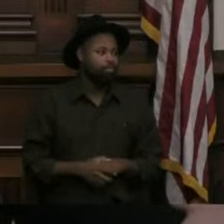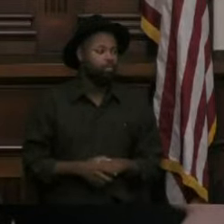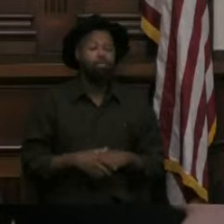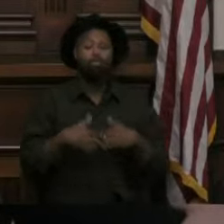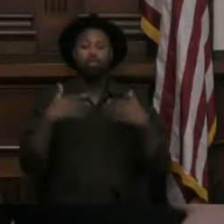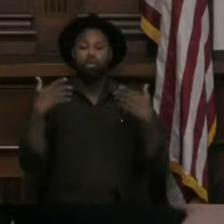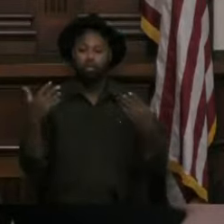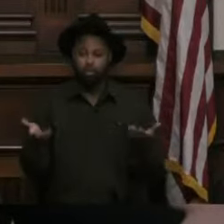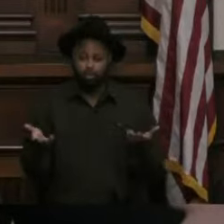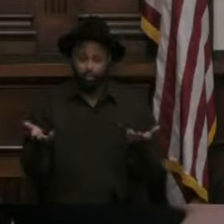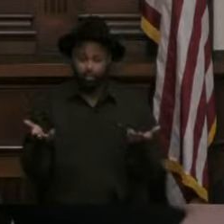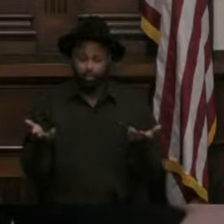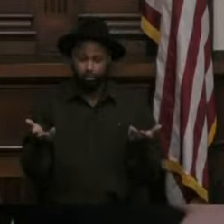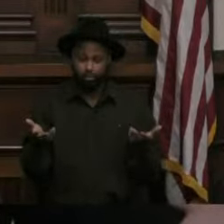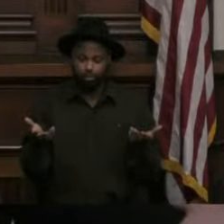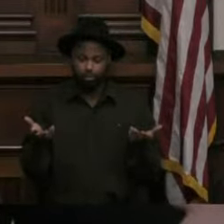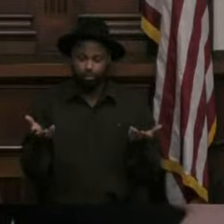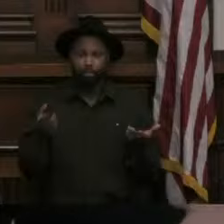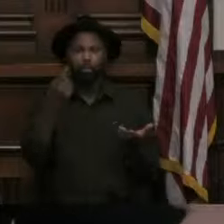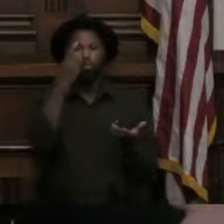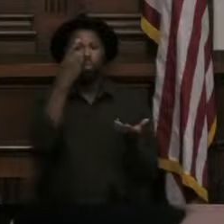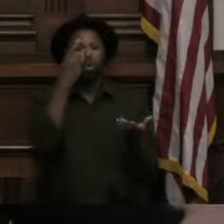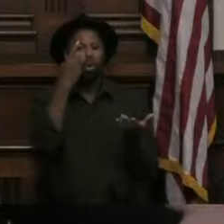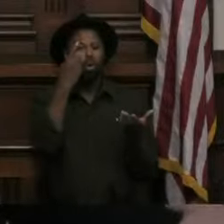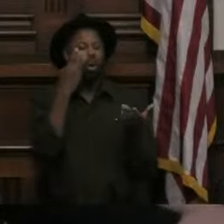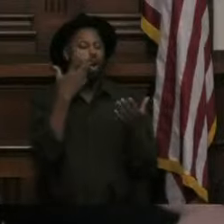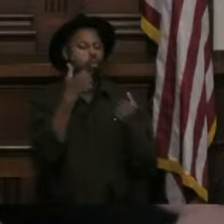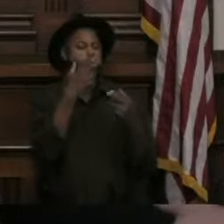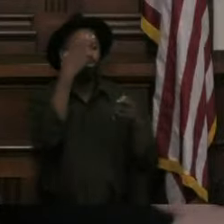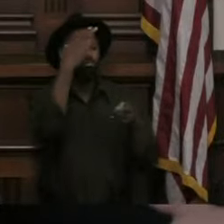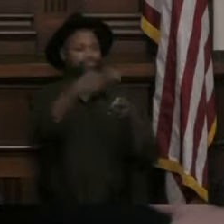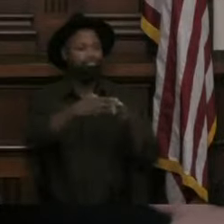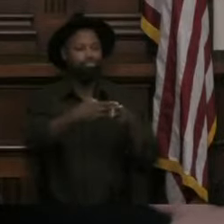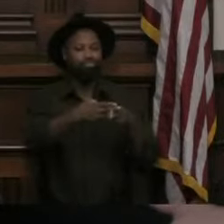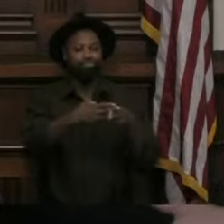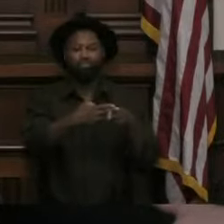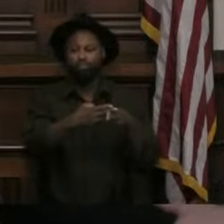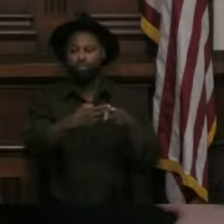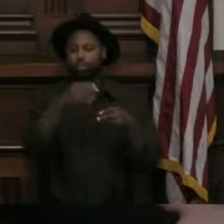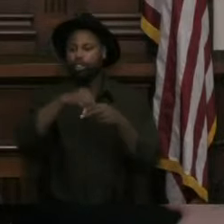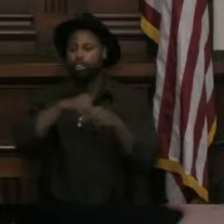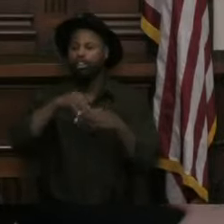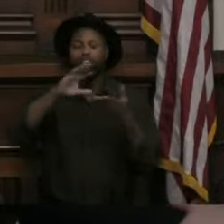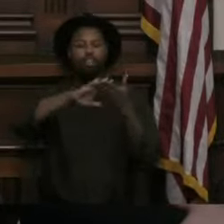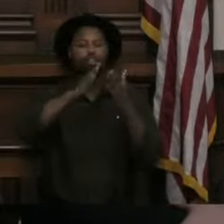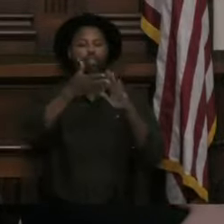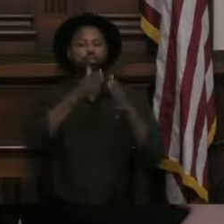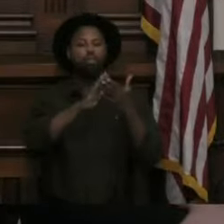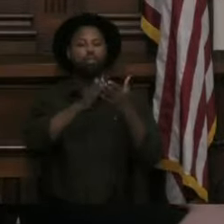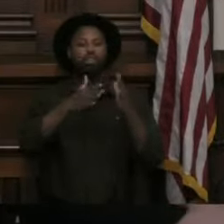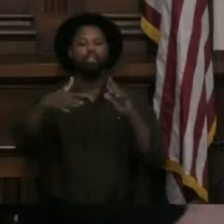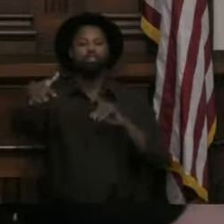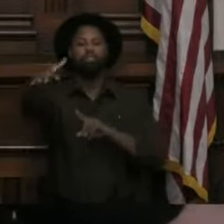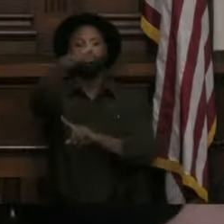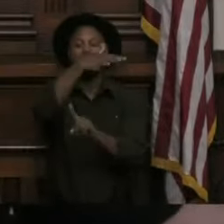So one of the things I wanted to mention in the community setting, I often